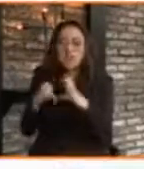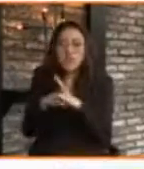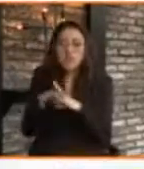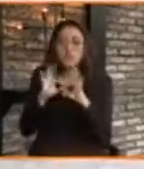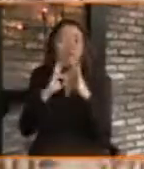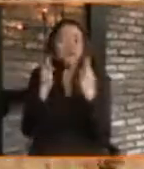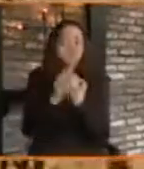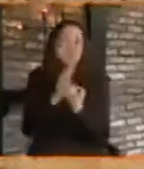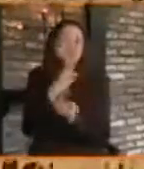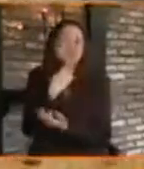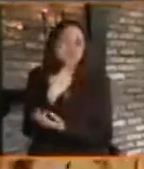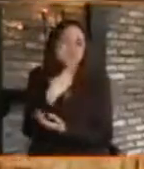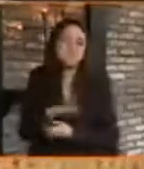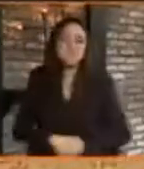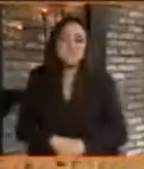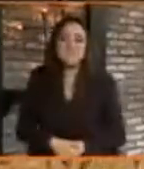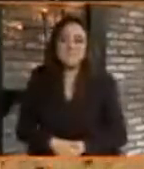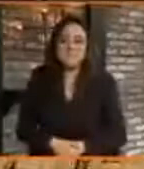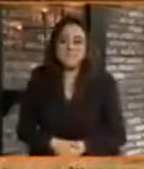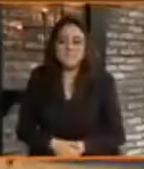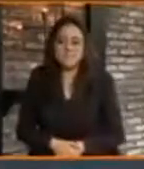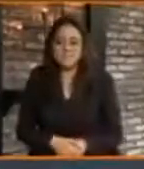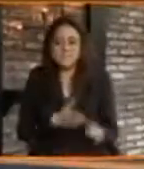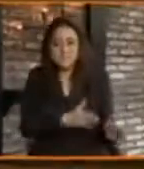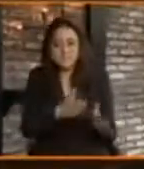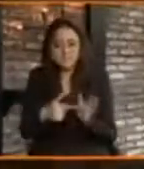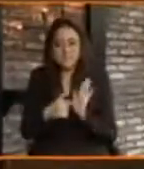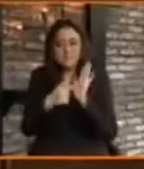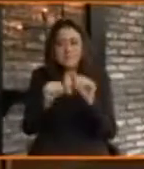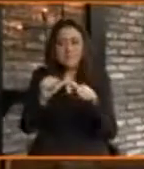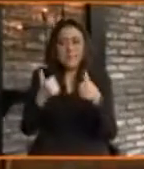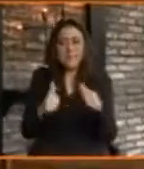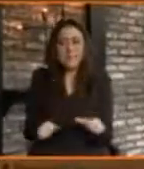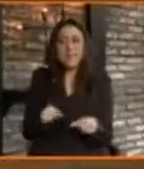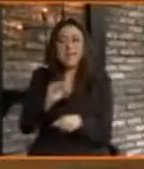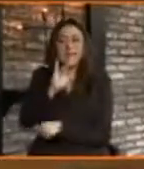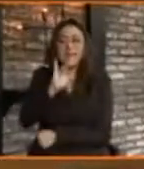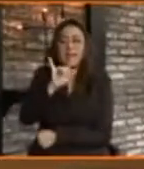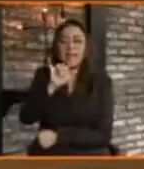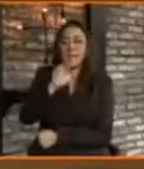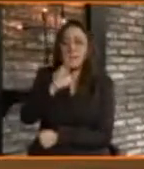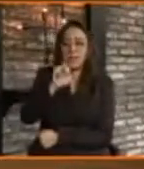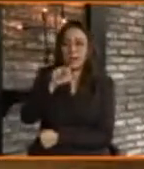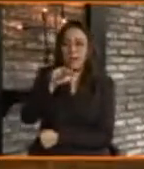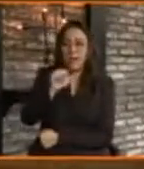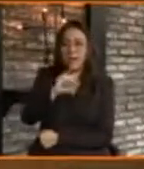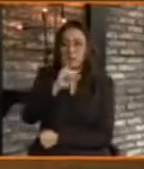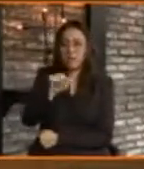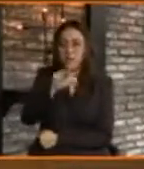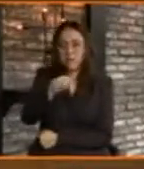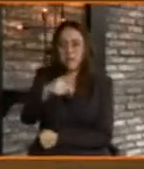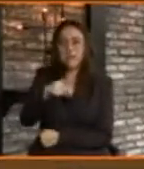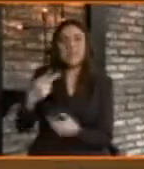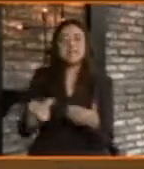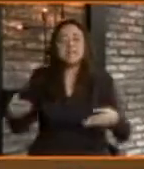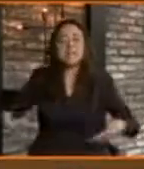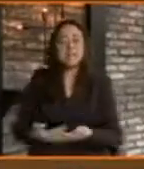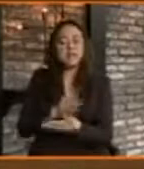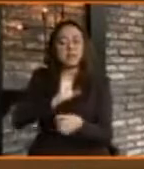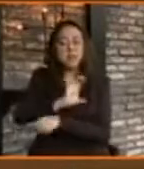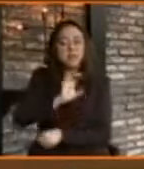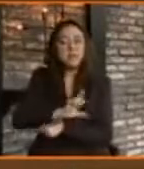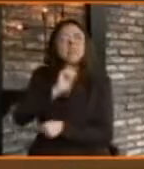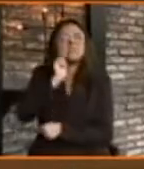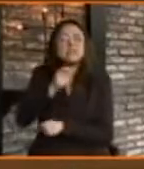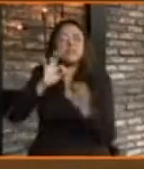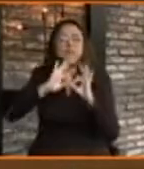fact. So this is by an artist named Brian Youngen. He lives in British Columbia. He's a Canadian artist. And what he's done is made a